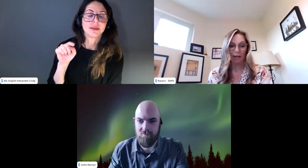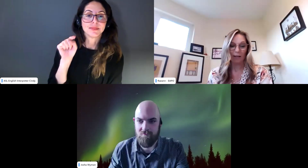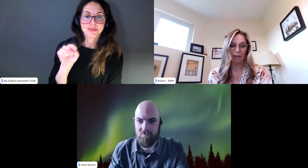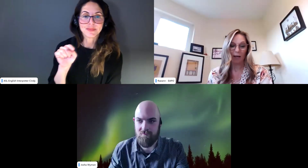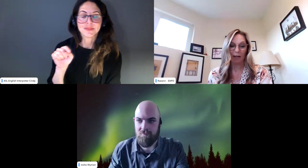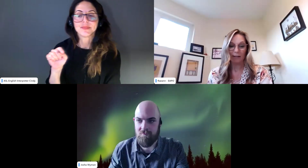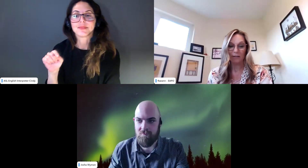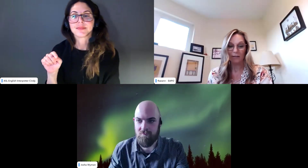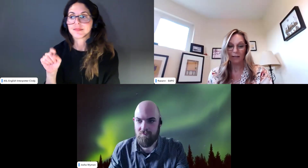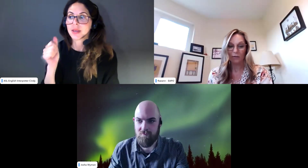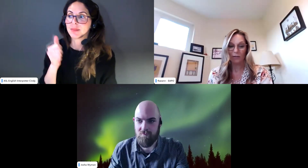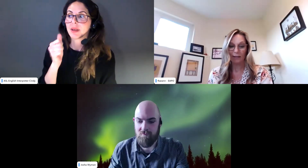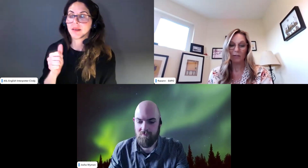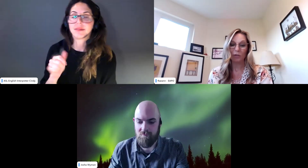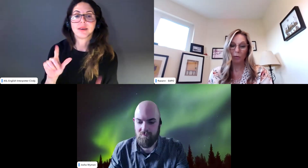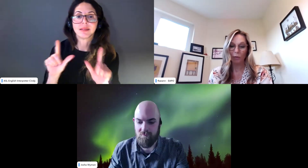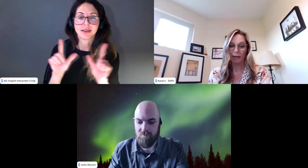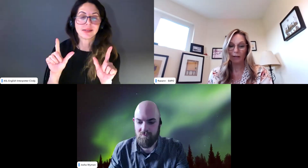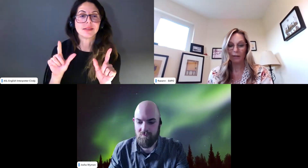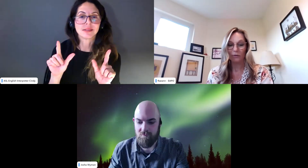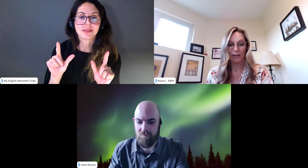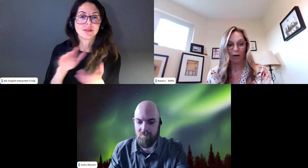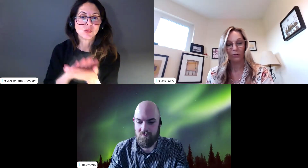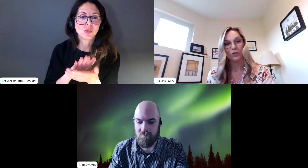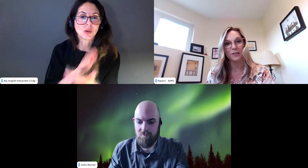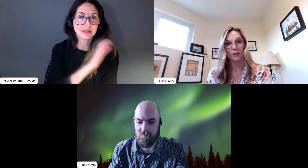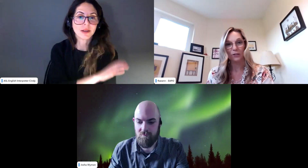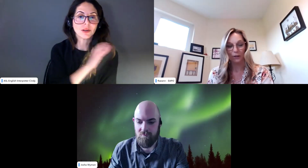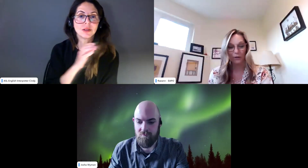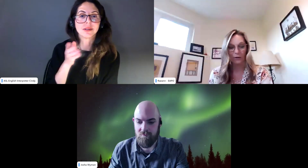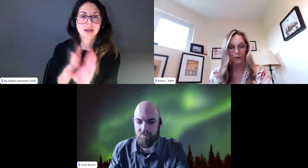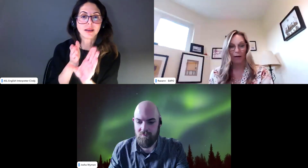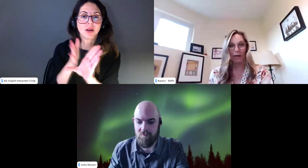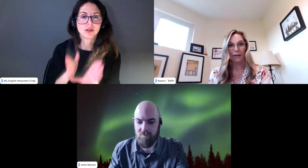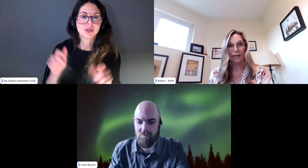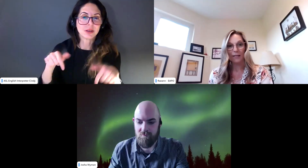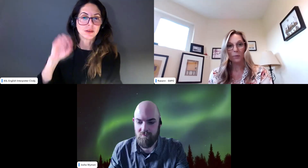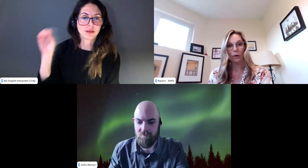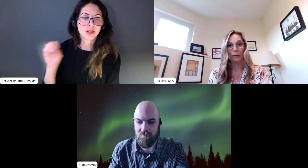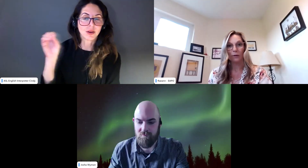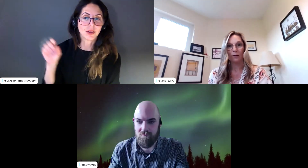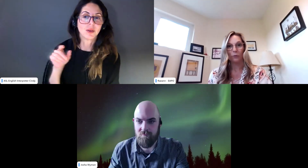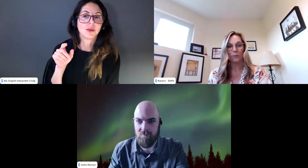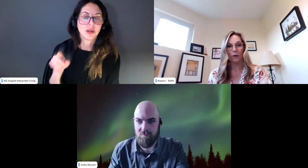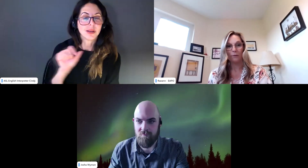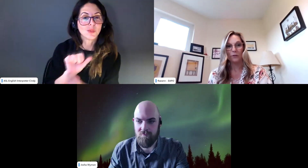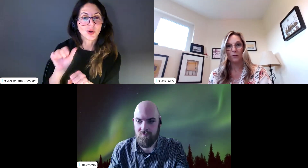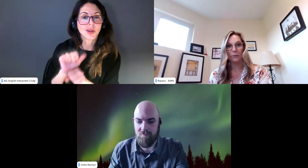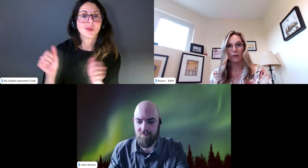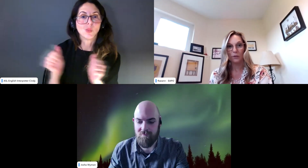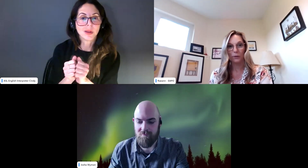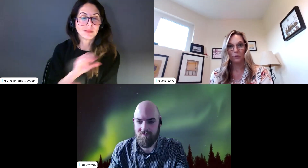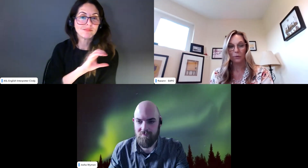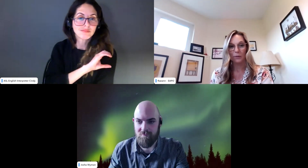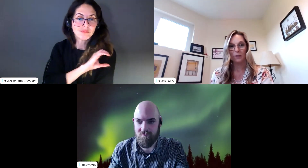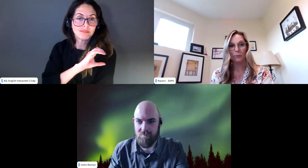And he is a licensed school and clinical psychologist in Ontario. And he has been working with law enforcement officers